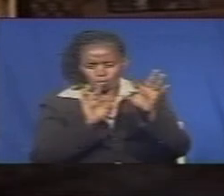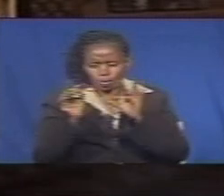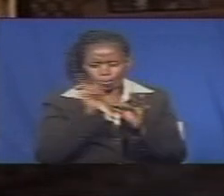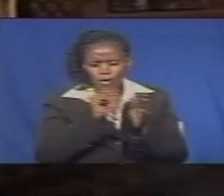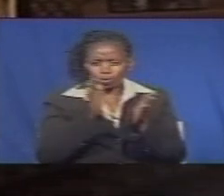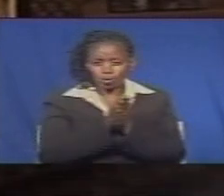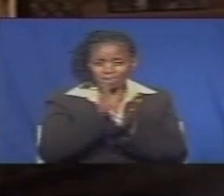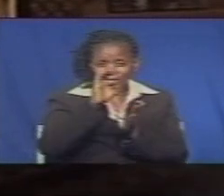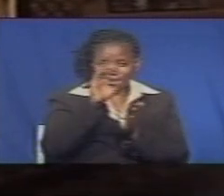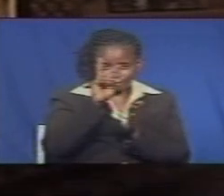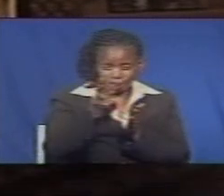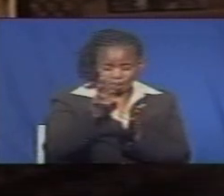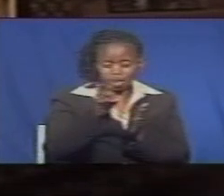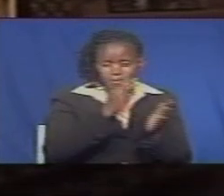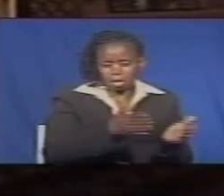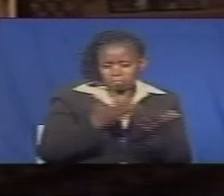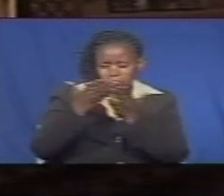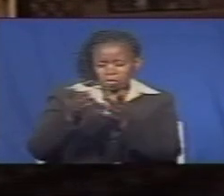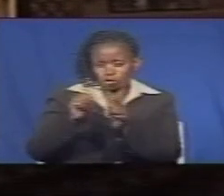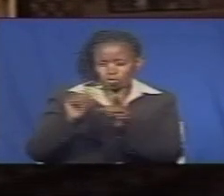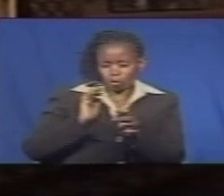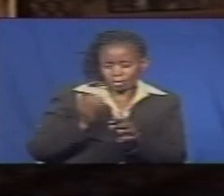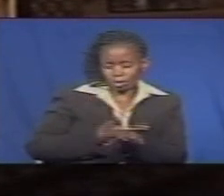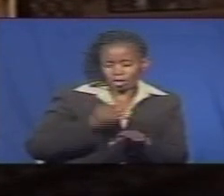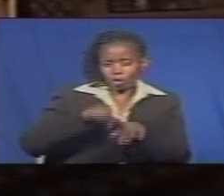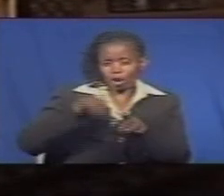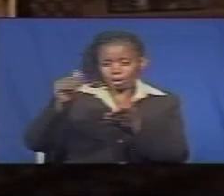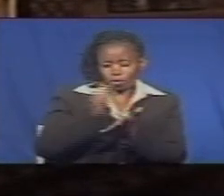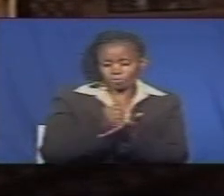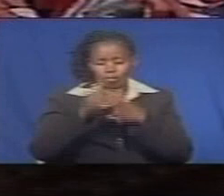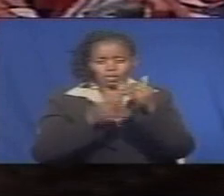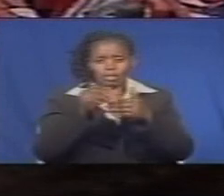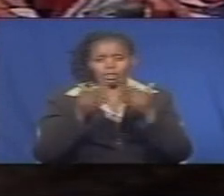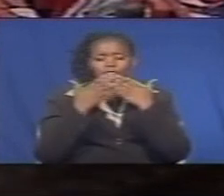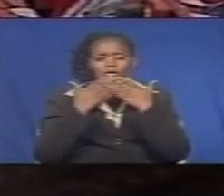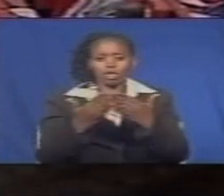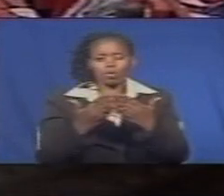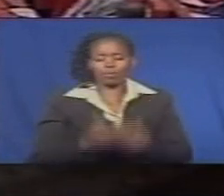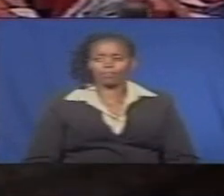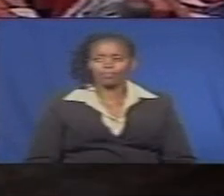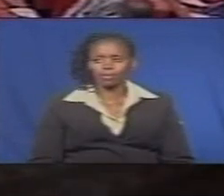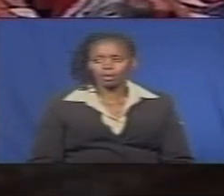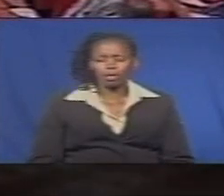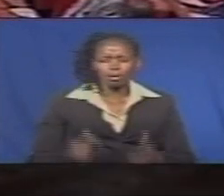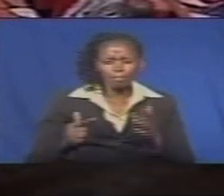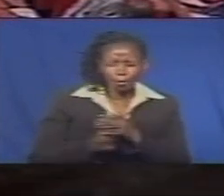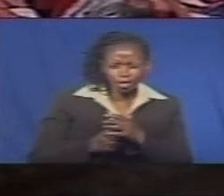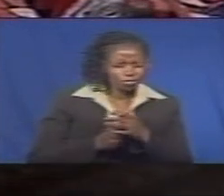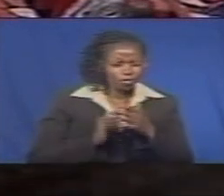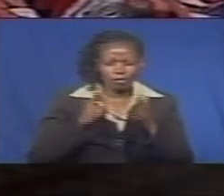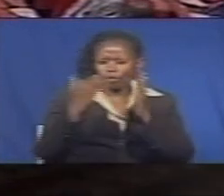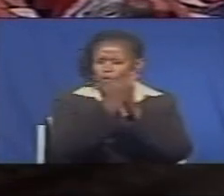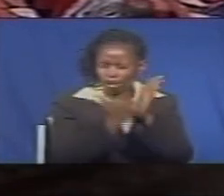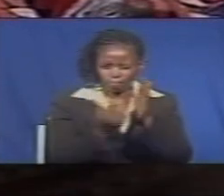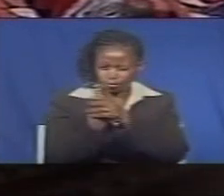curriculum vitae to the Committee on Appointments to undertake the necessary approval hearings. In a bid to beat the fast ticking time